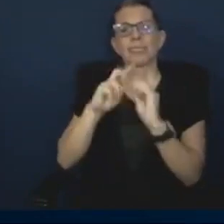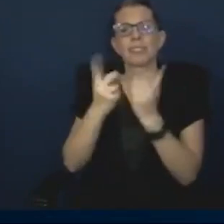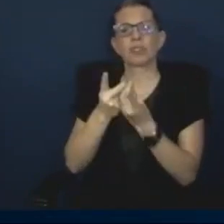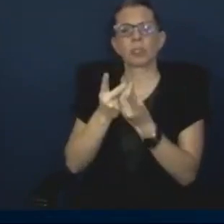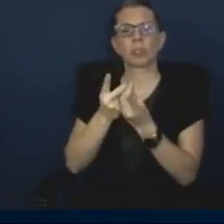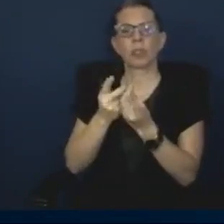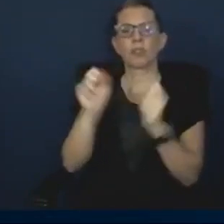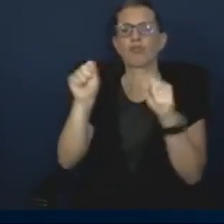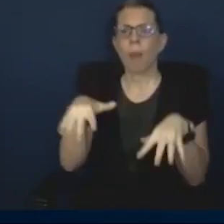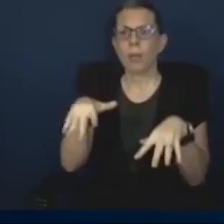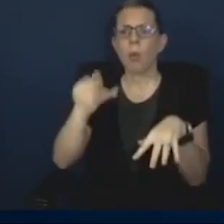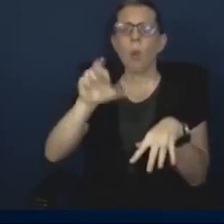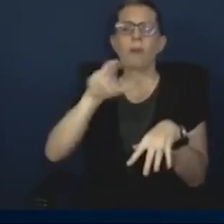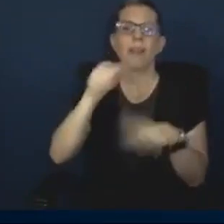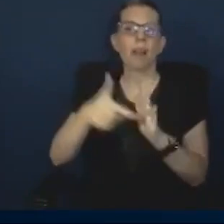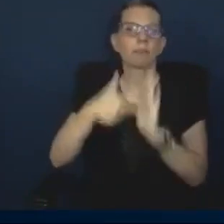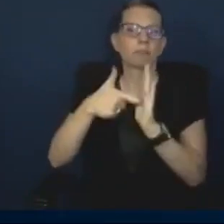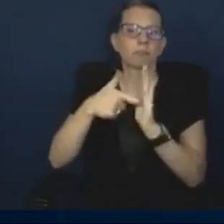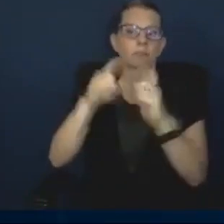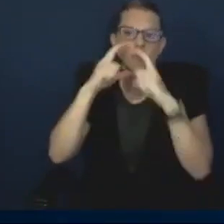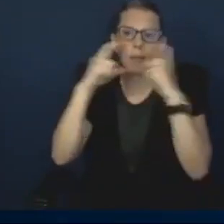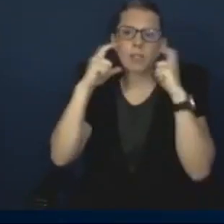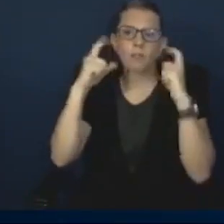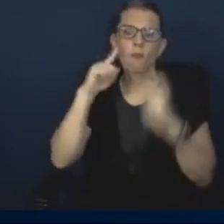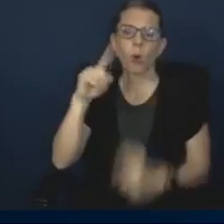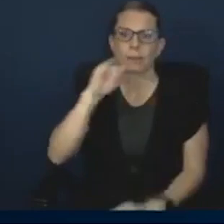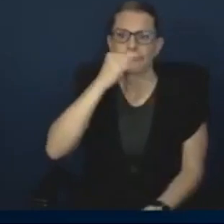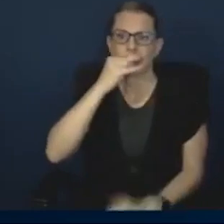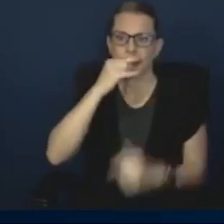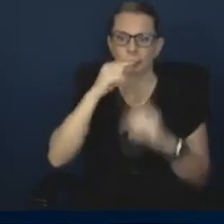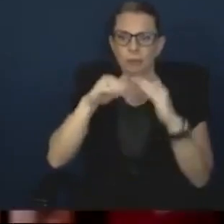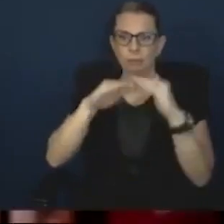not mandating masks for kids, especially those under 12.